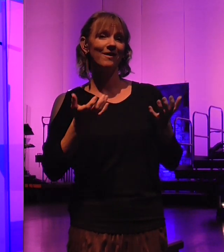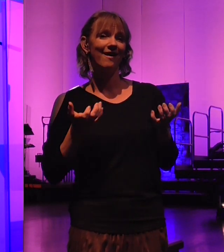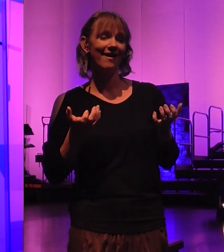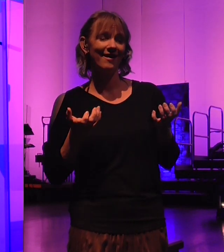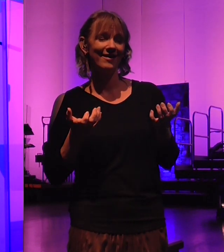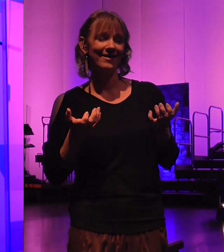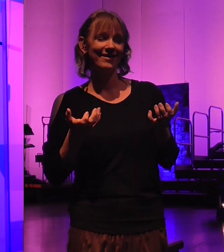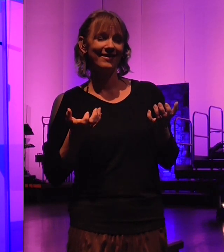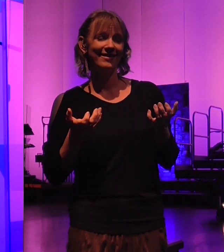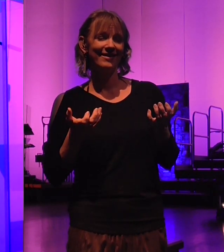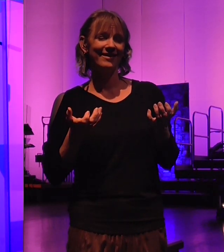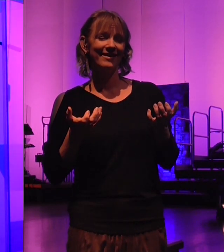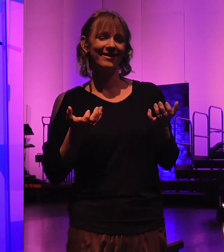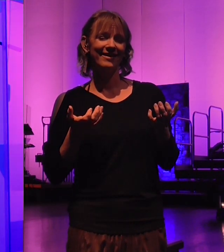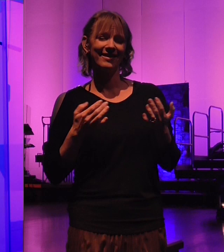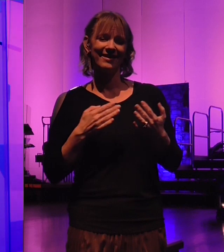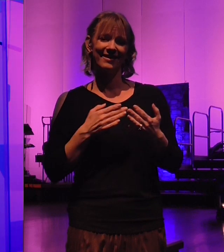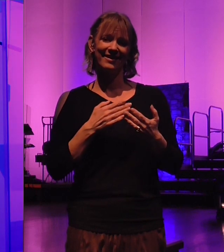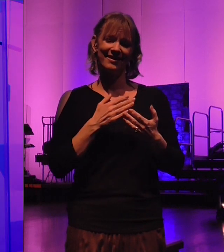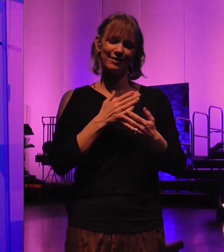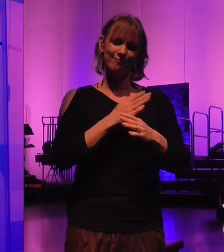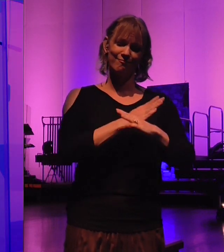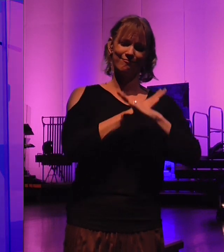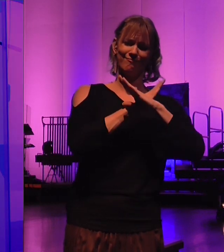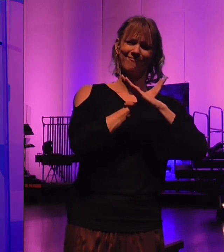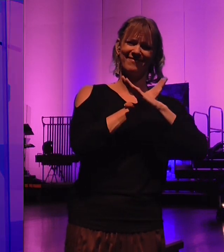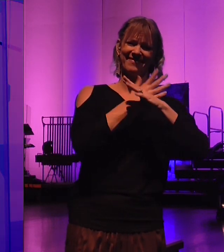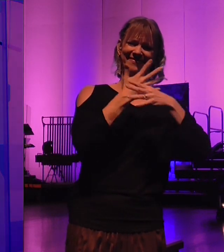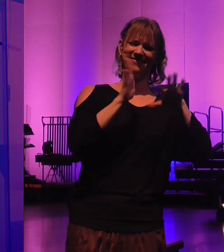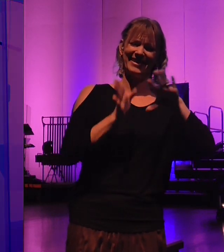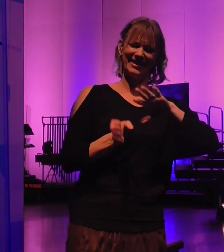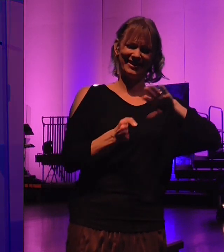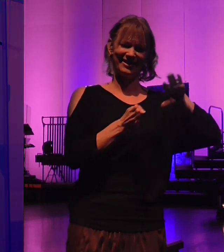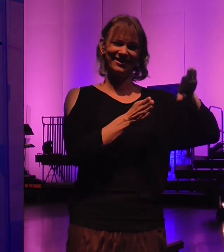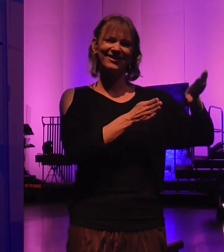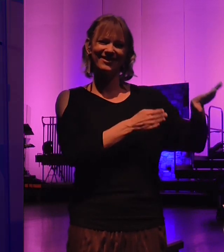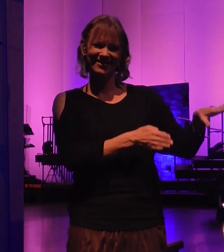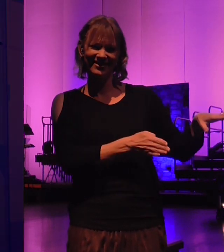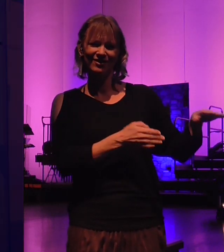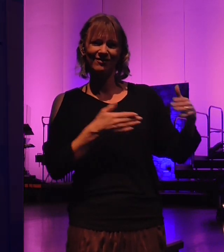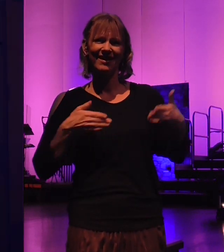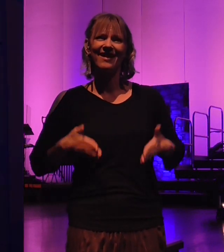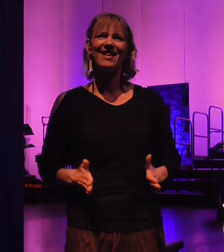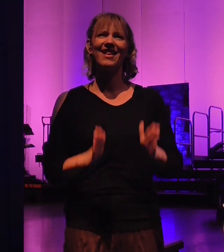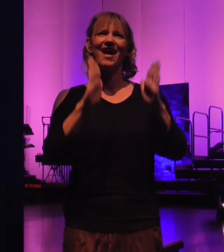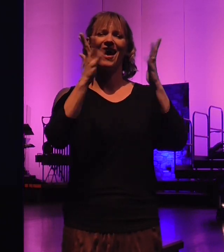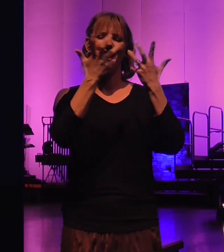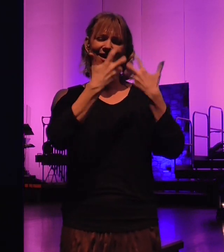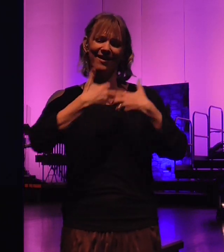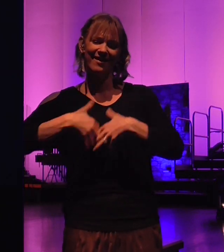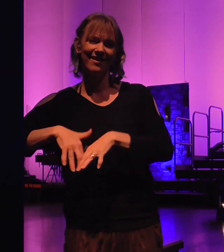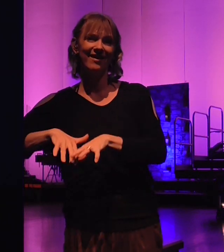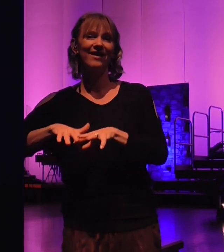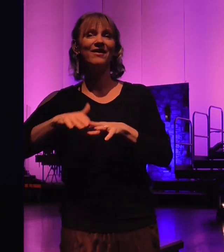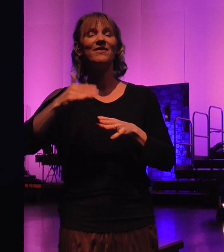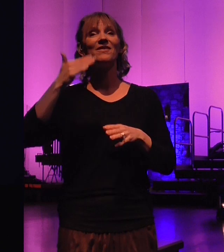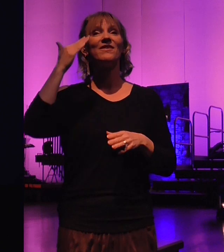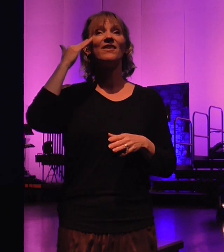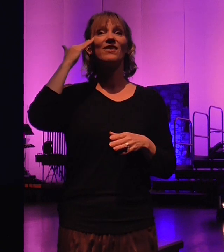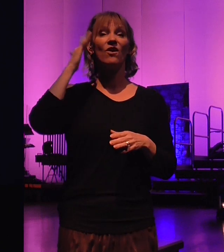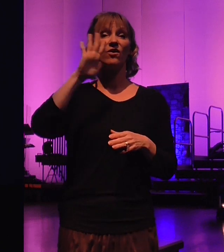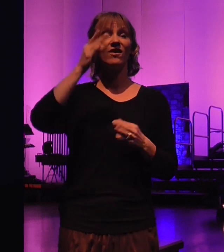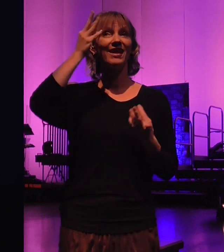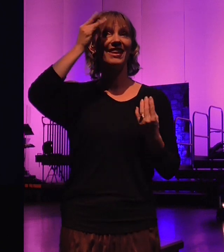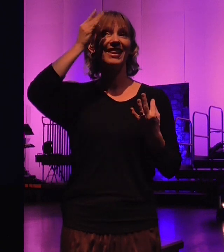and get out of the way. You know, energy follows thought. So